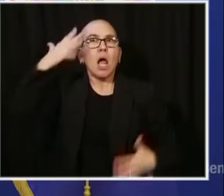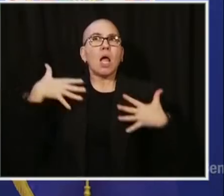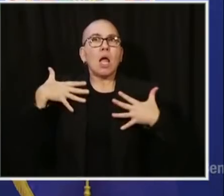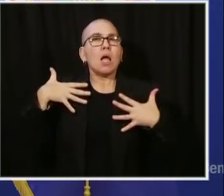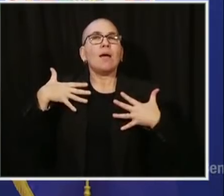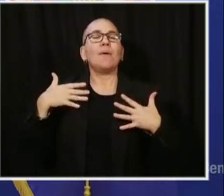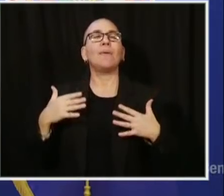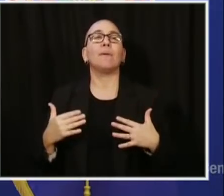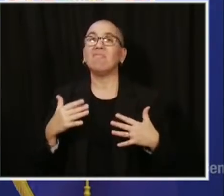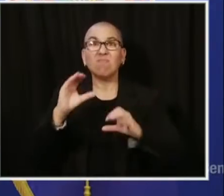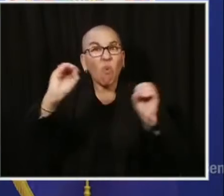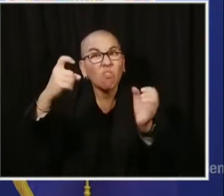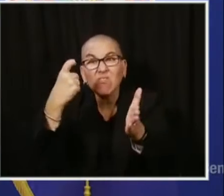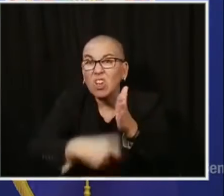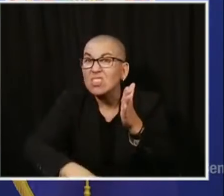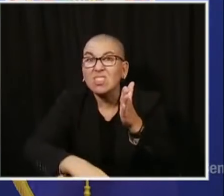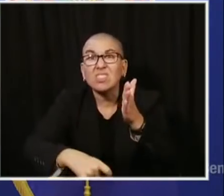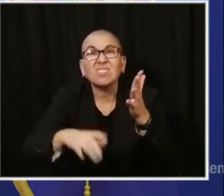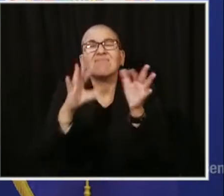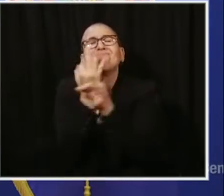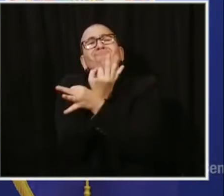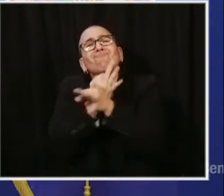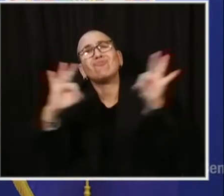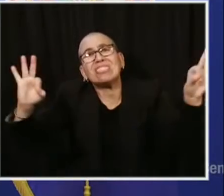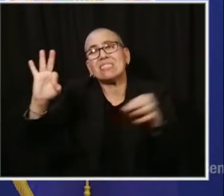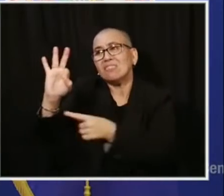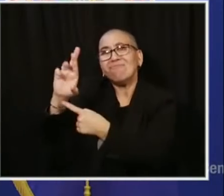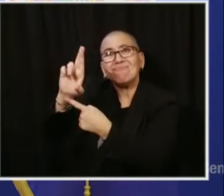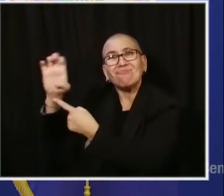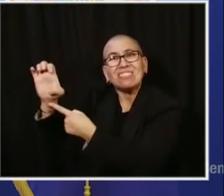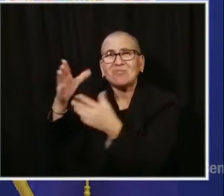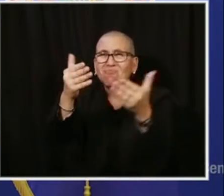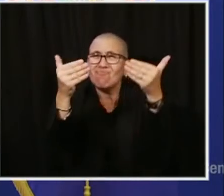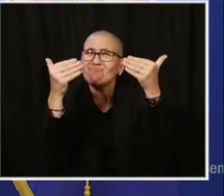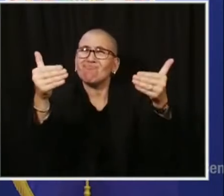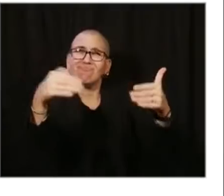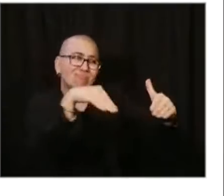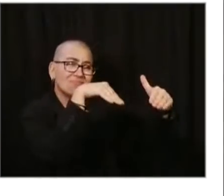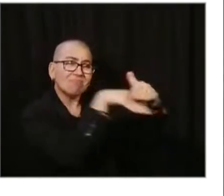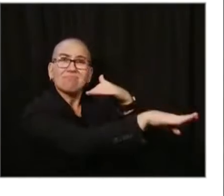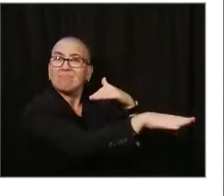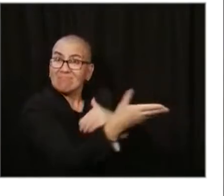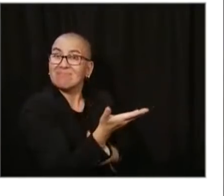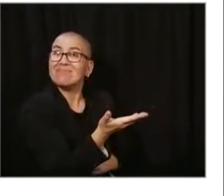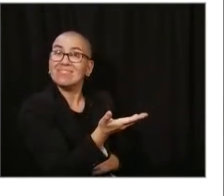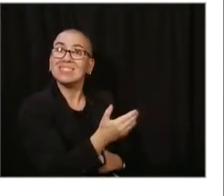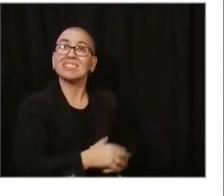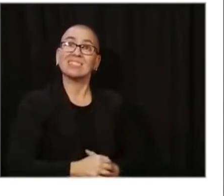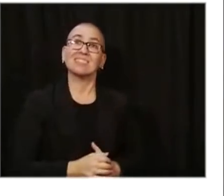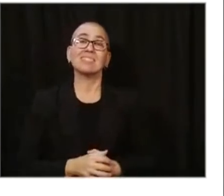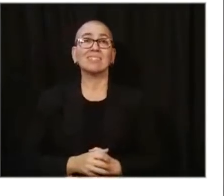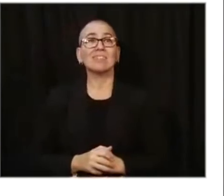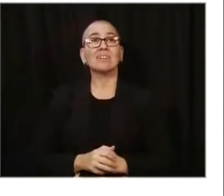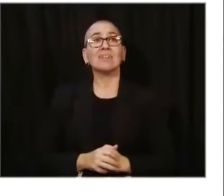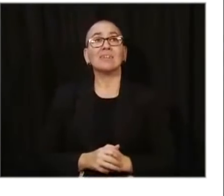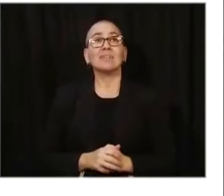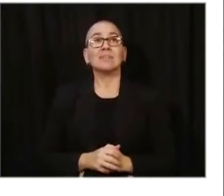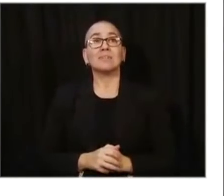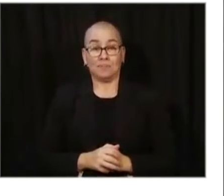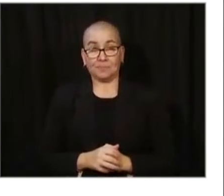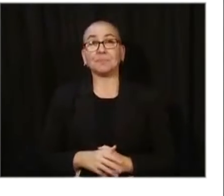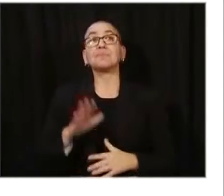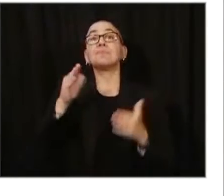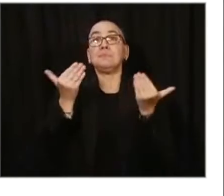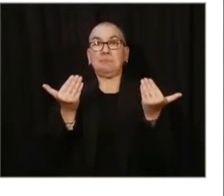in there, get it done, get a result, then let's start moving. So what we're going to do is limit of 10 person for indoor gatherings and